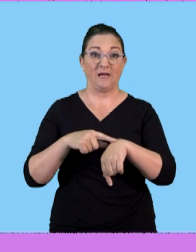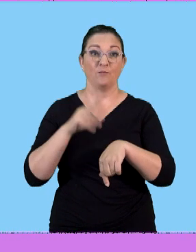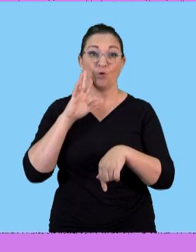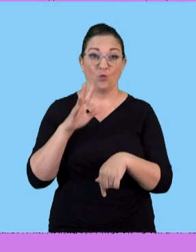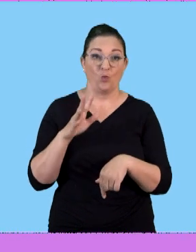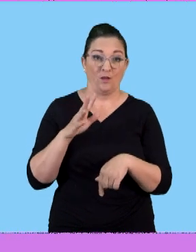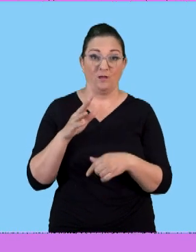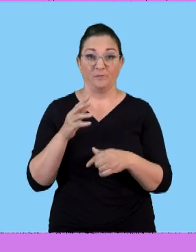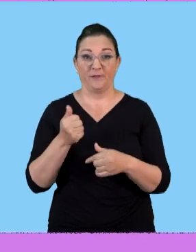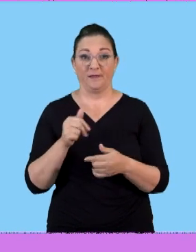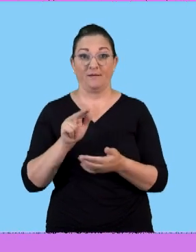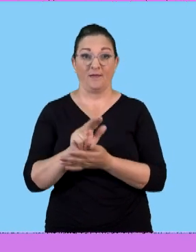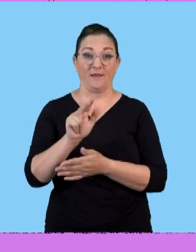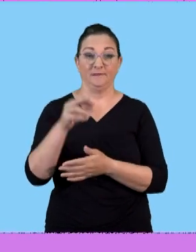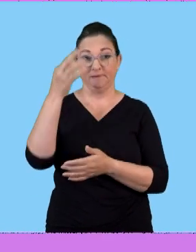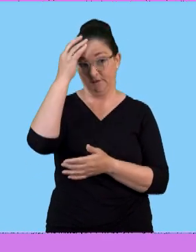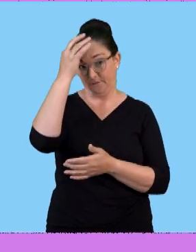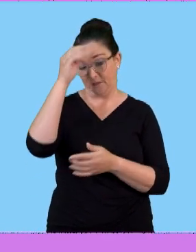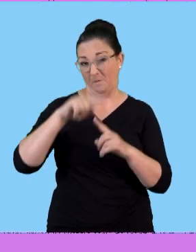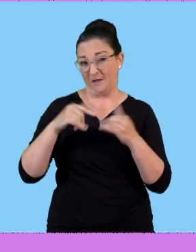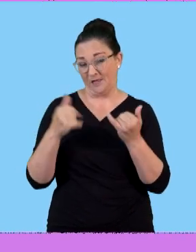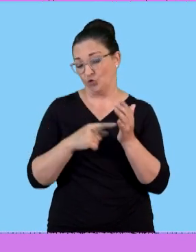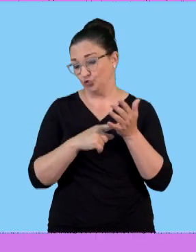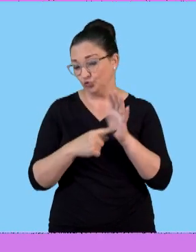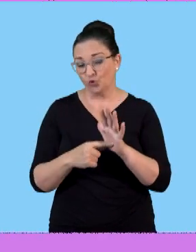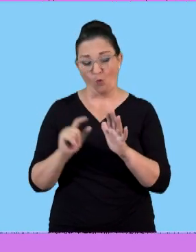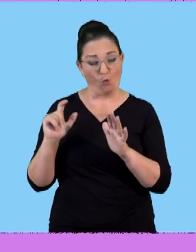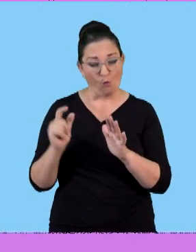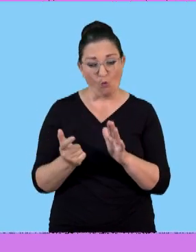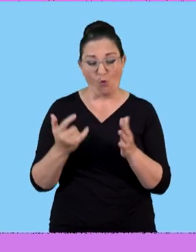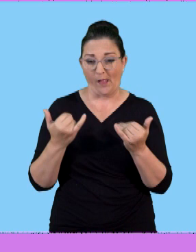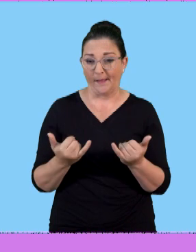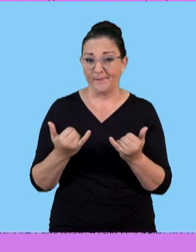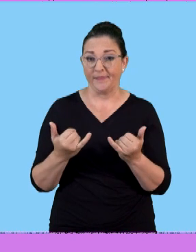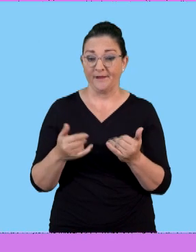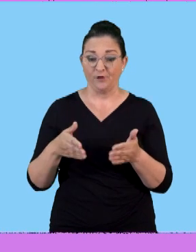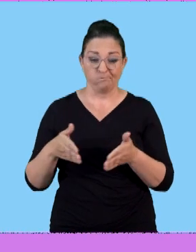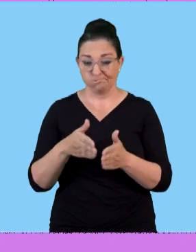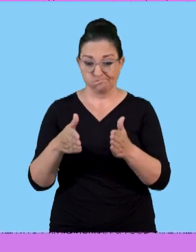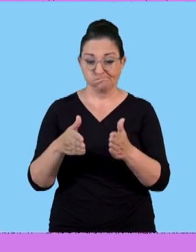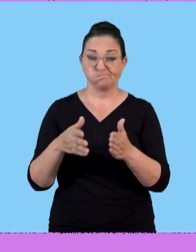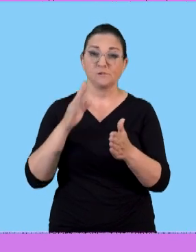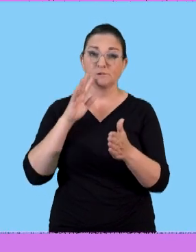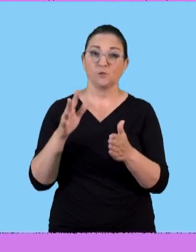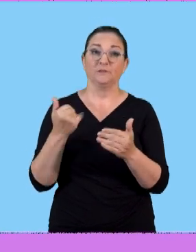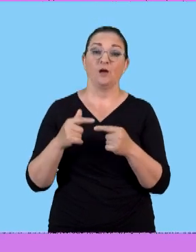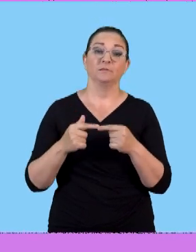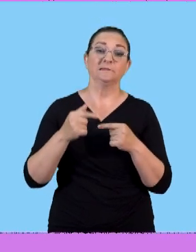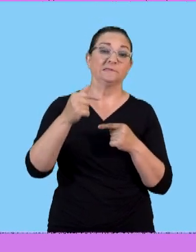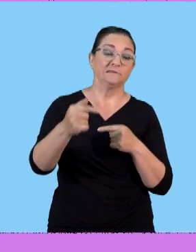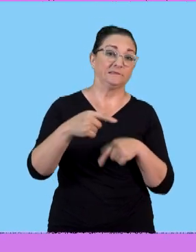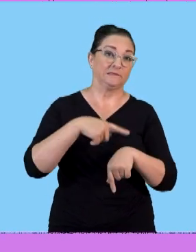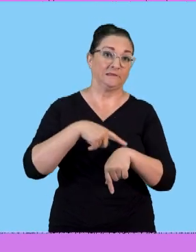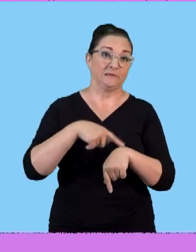on, determine, showing all calculations, whether the information shown by Google Maps indicates that the travel